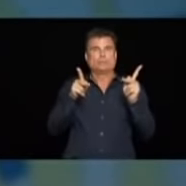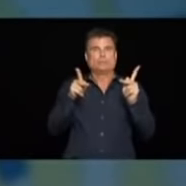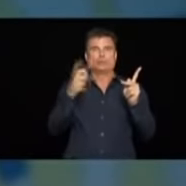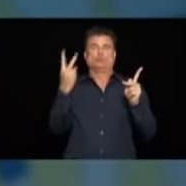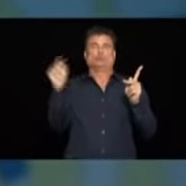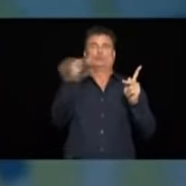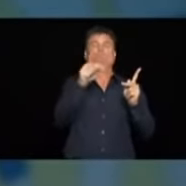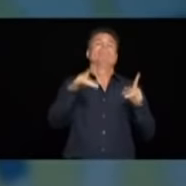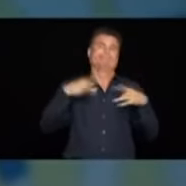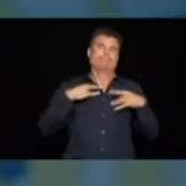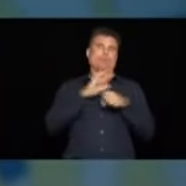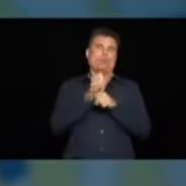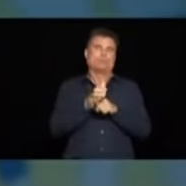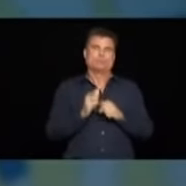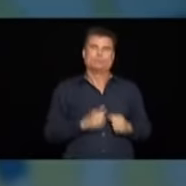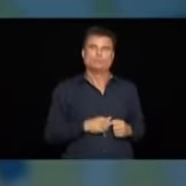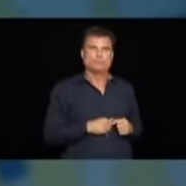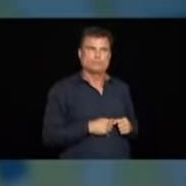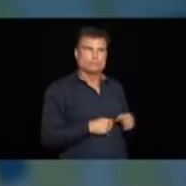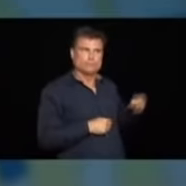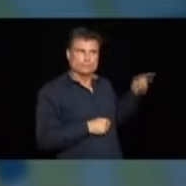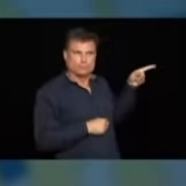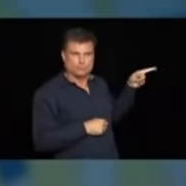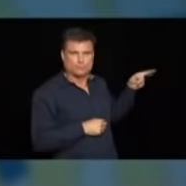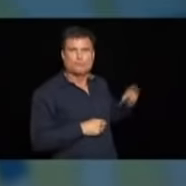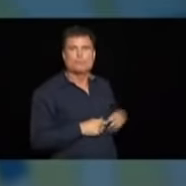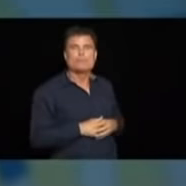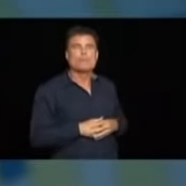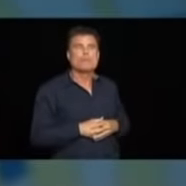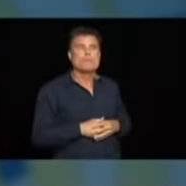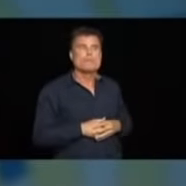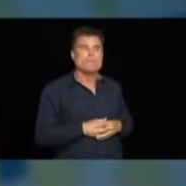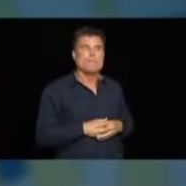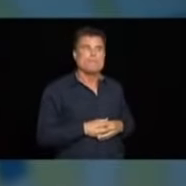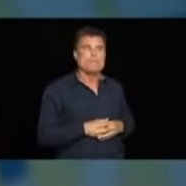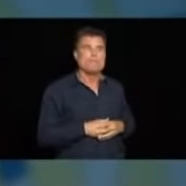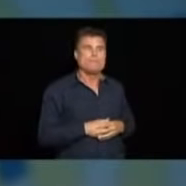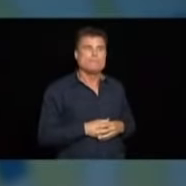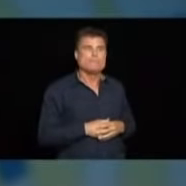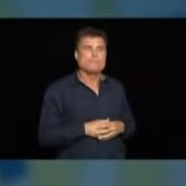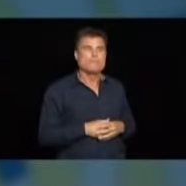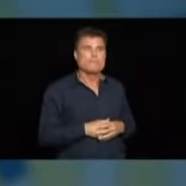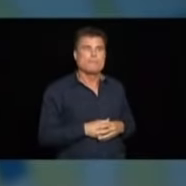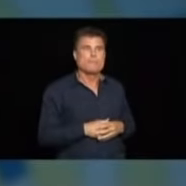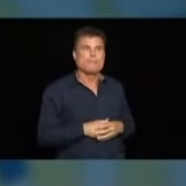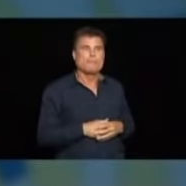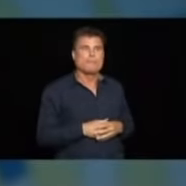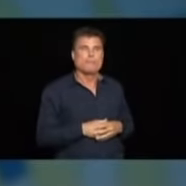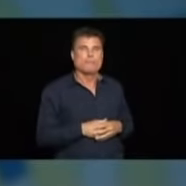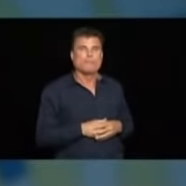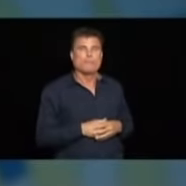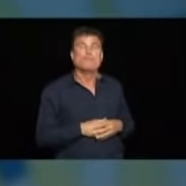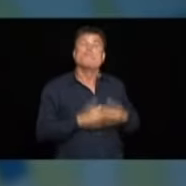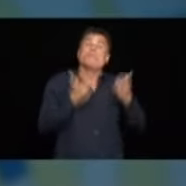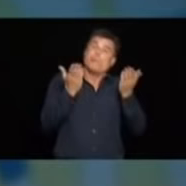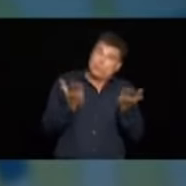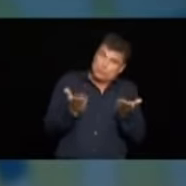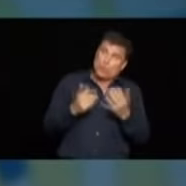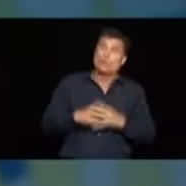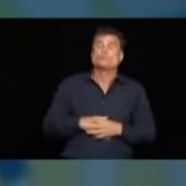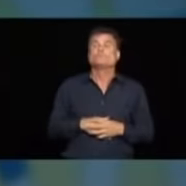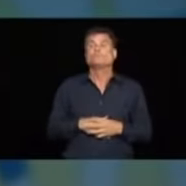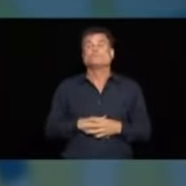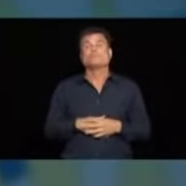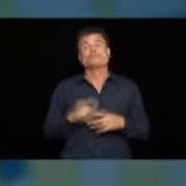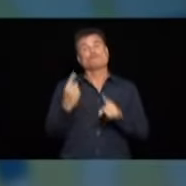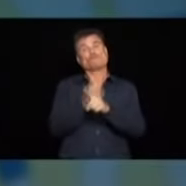related to people coming back from a large religious event in Alberta. We have a focus, as we've been talking